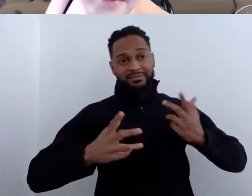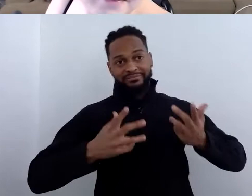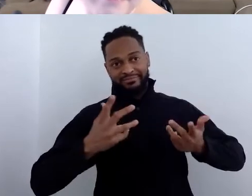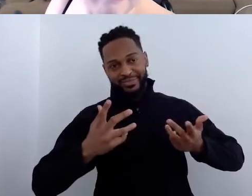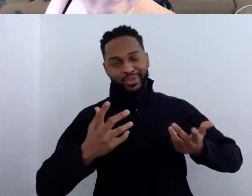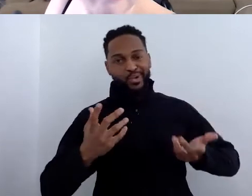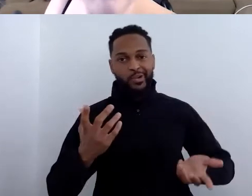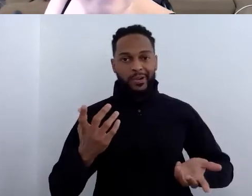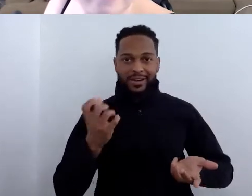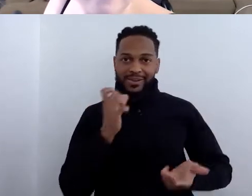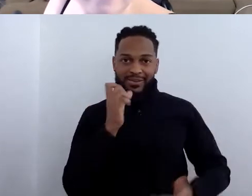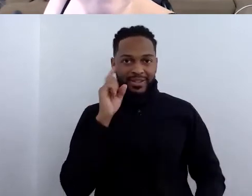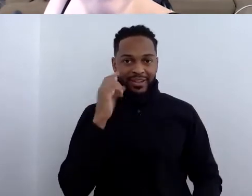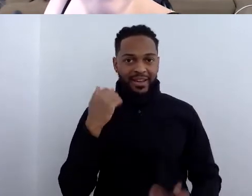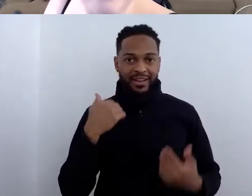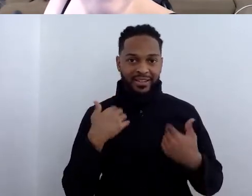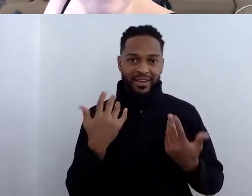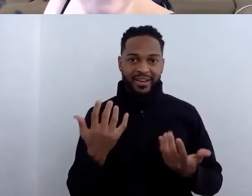on.